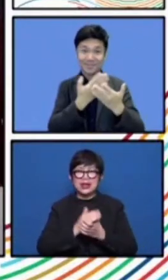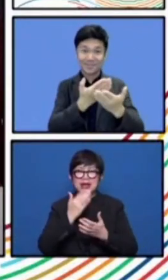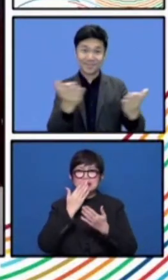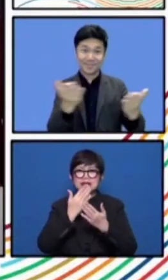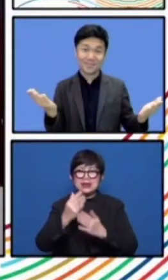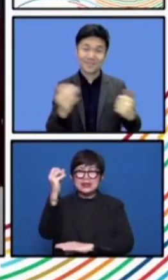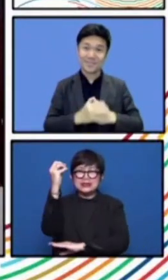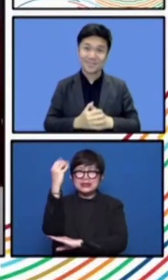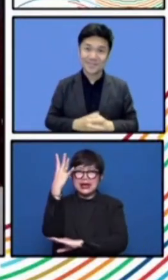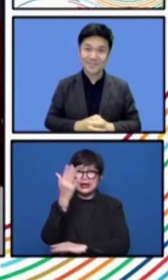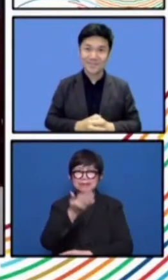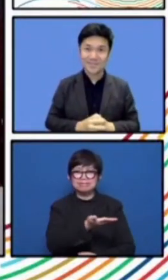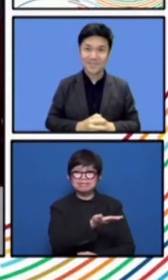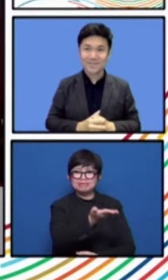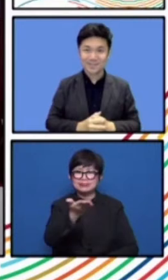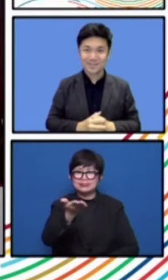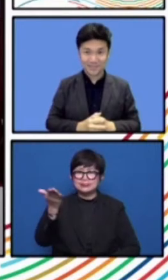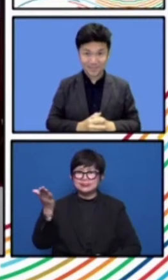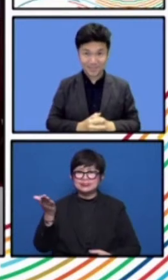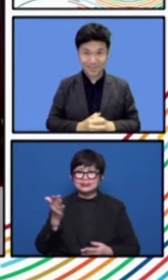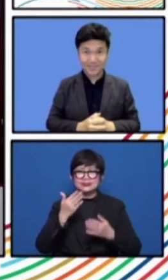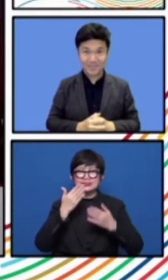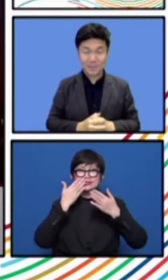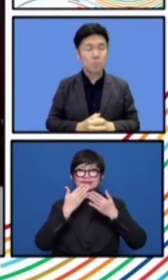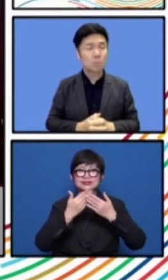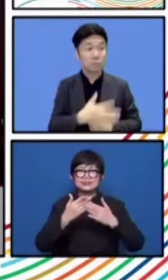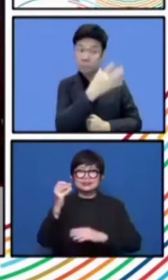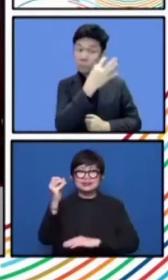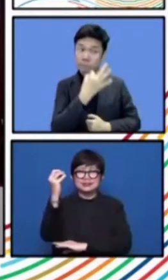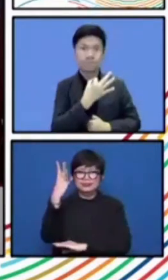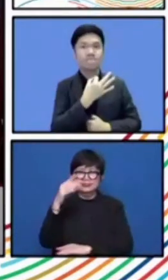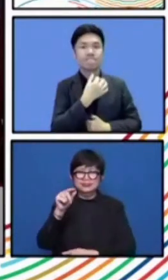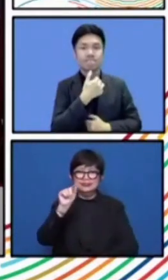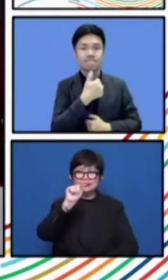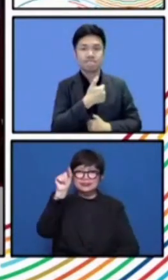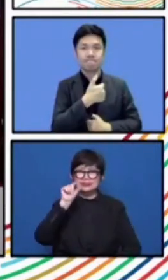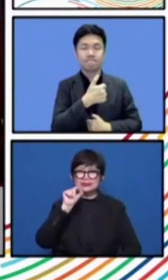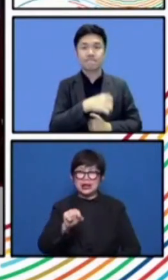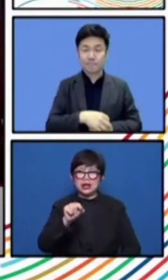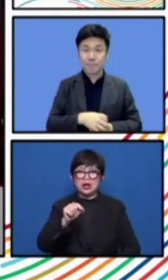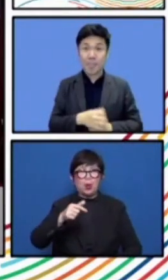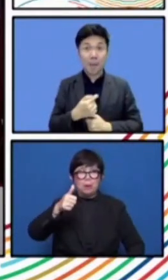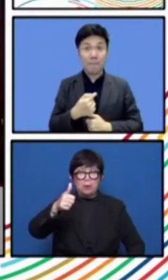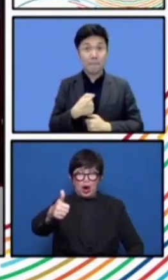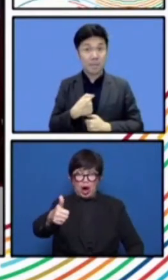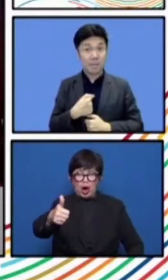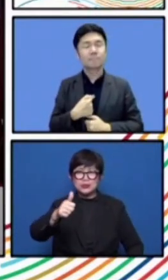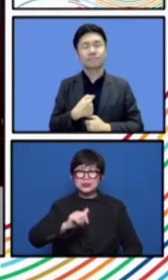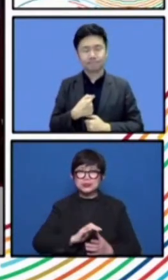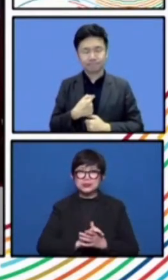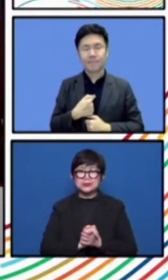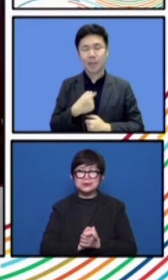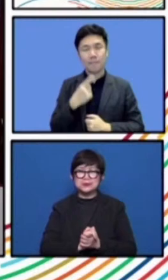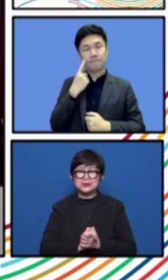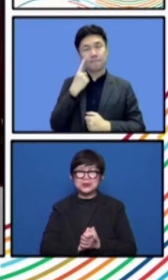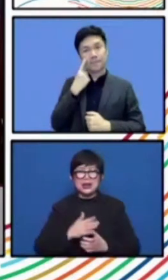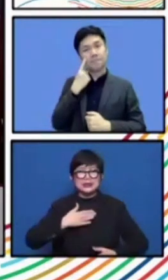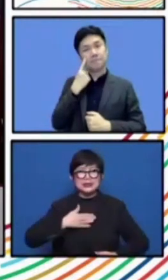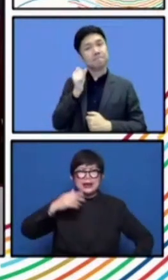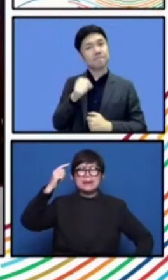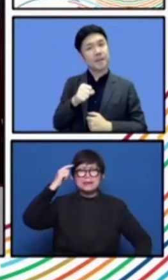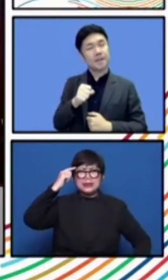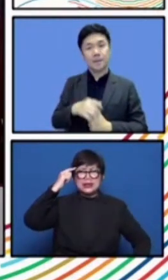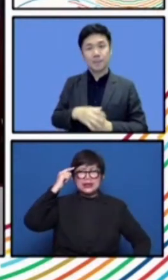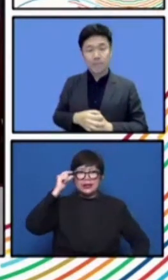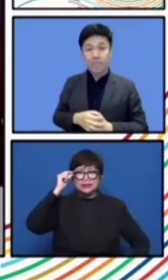uh really it's a good question uh in my opinion that I believe that to